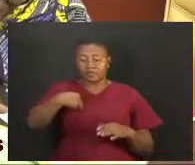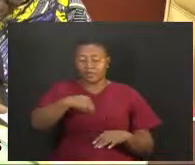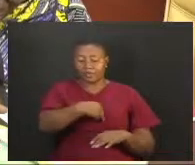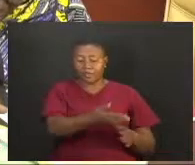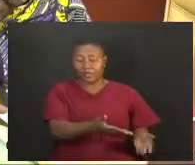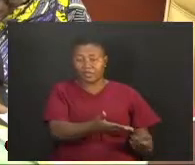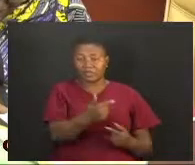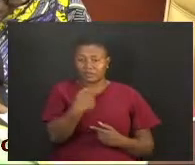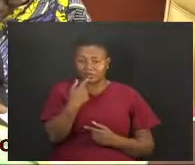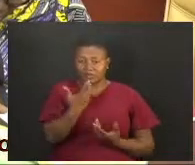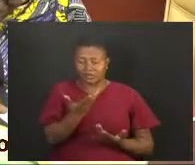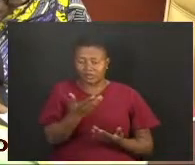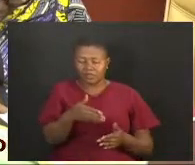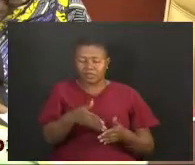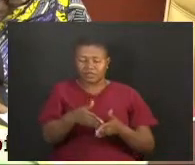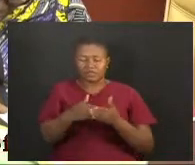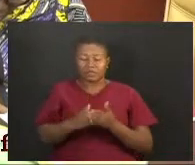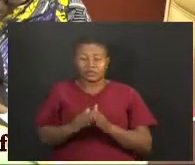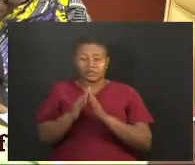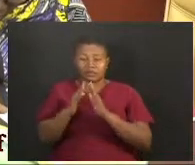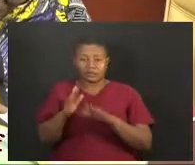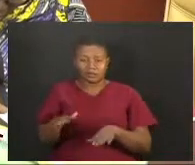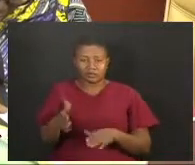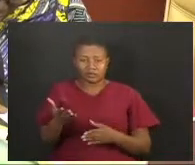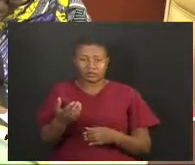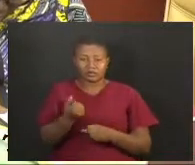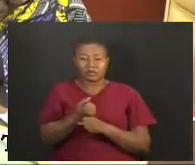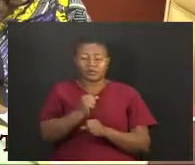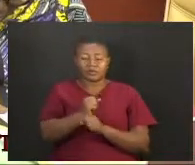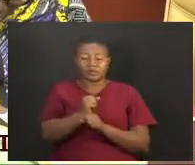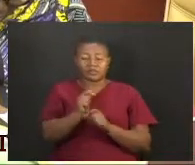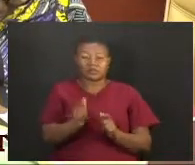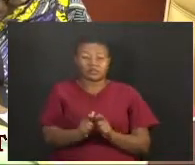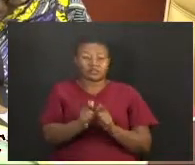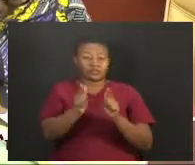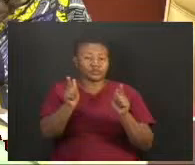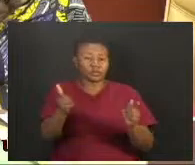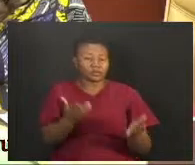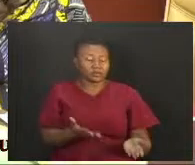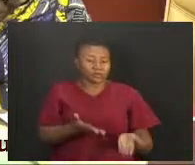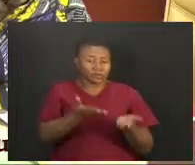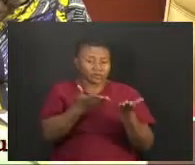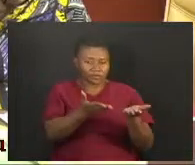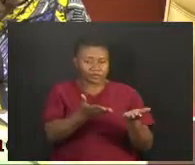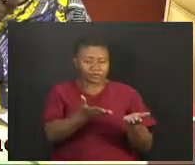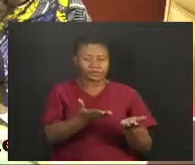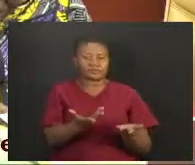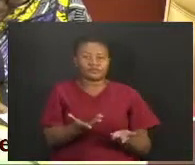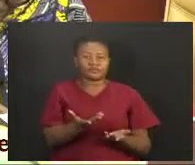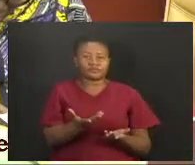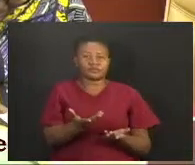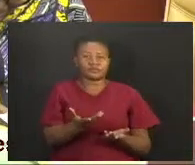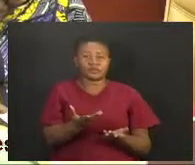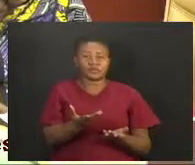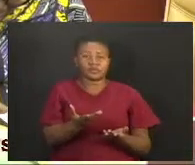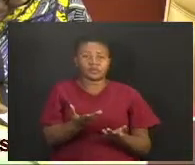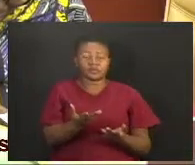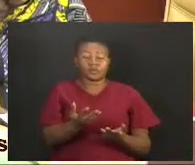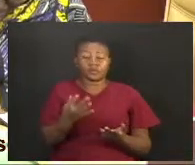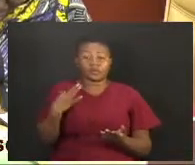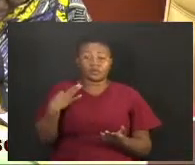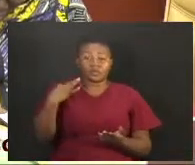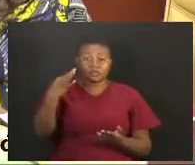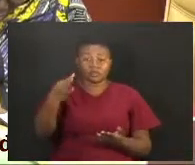The Leader of the House makes a general submission. The application was